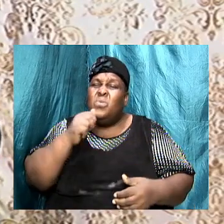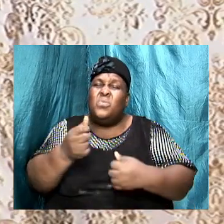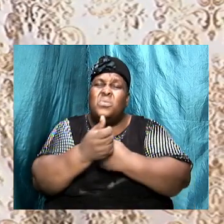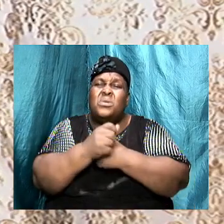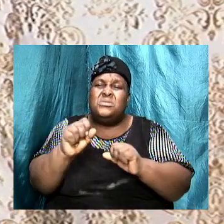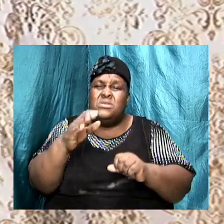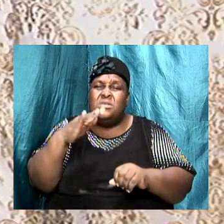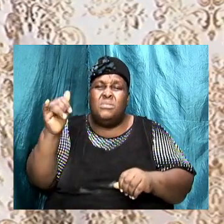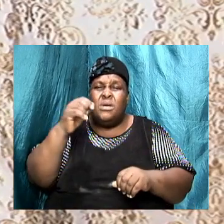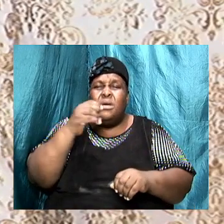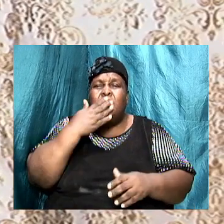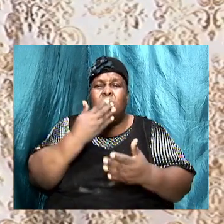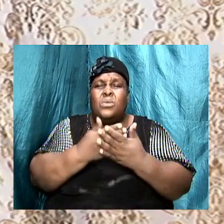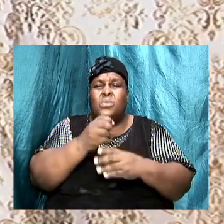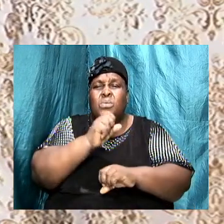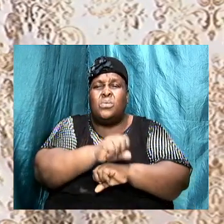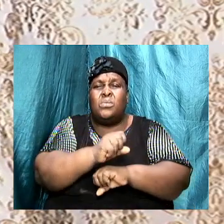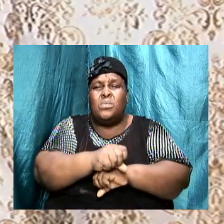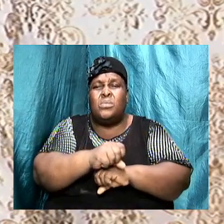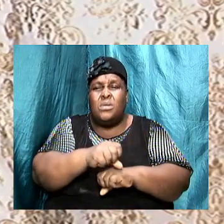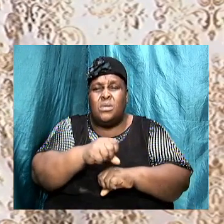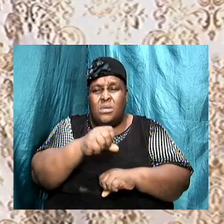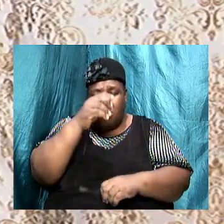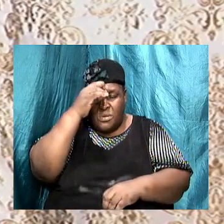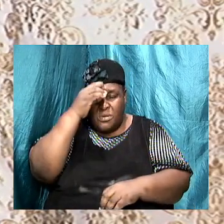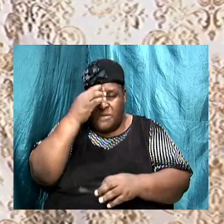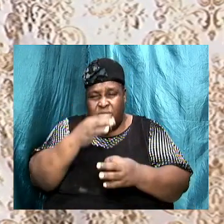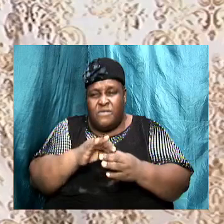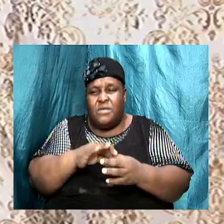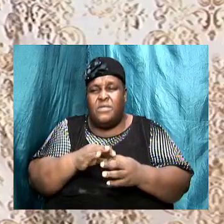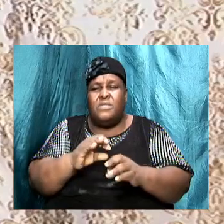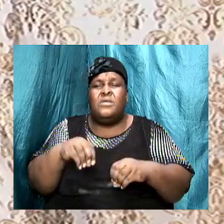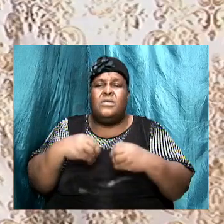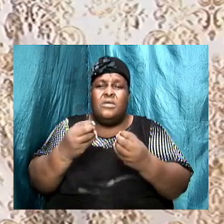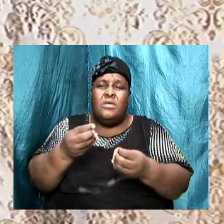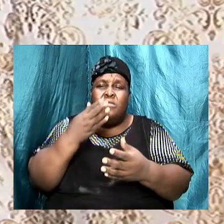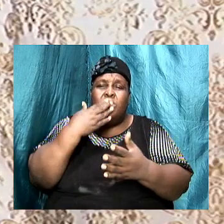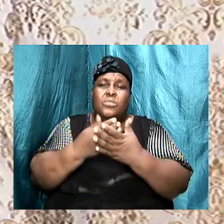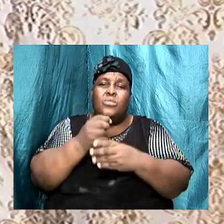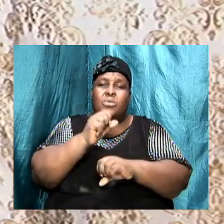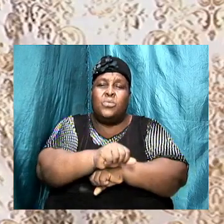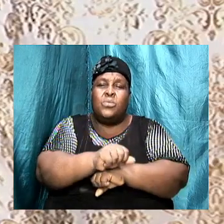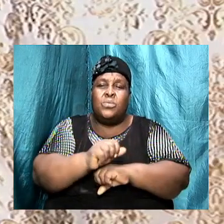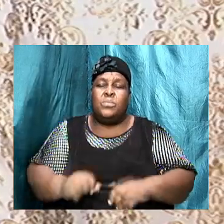must understand that faith produces good works.